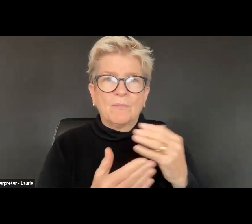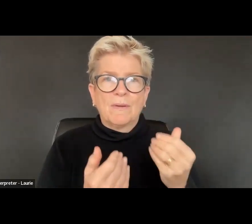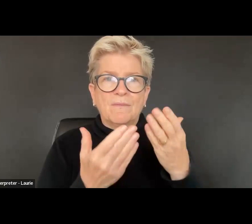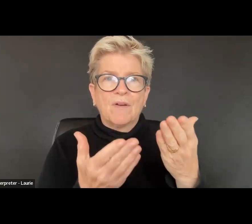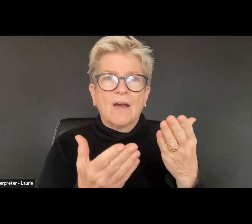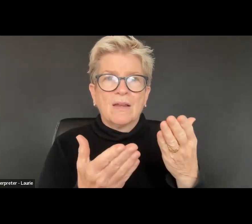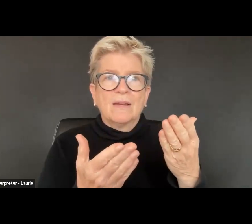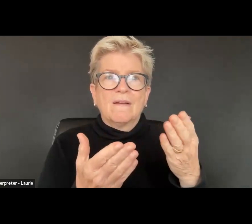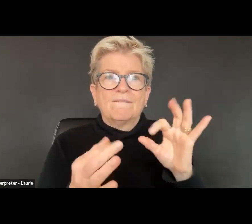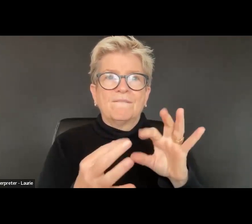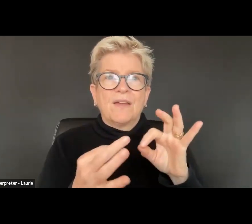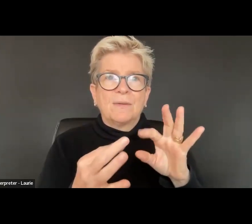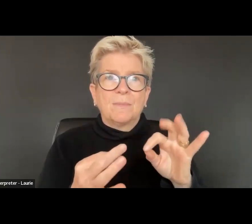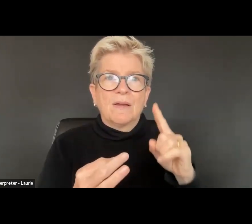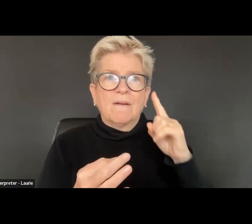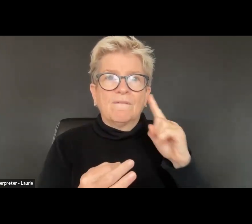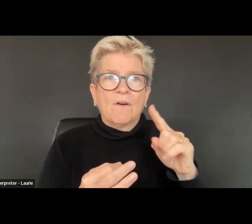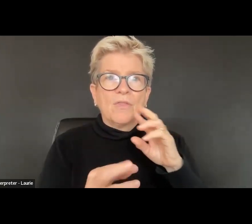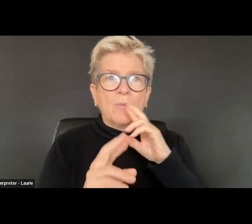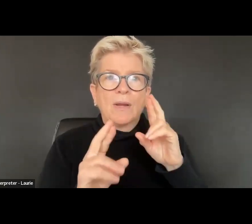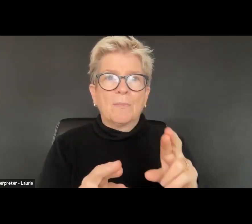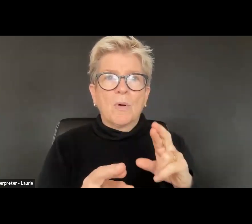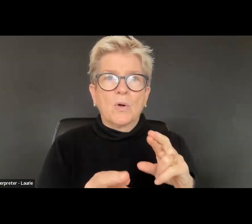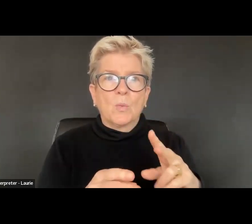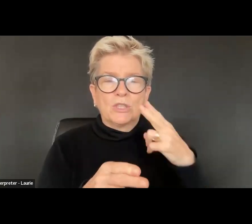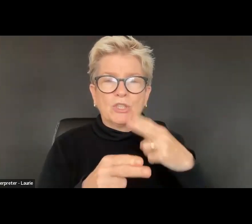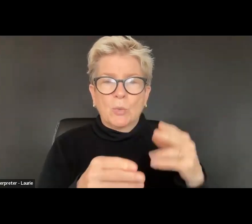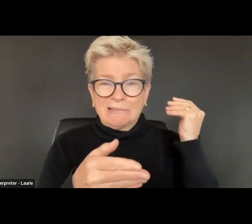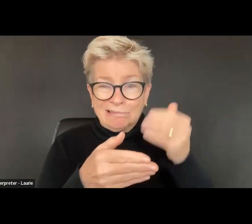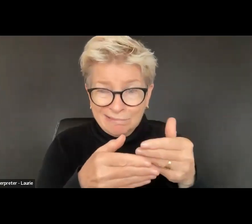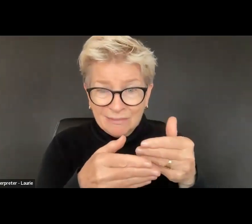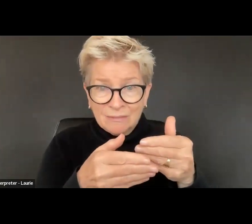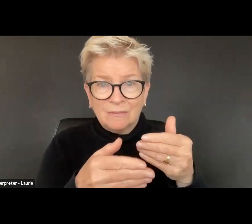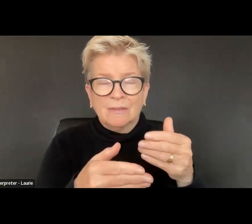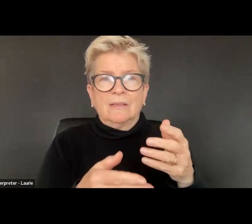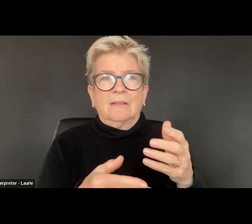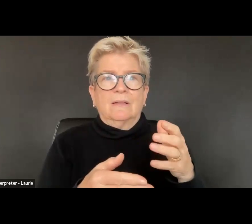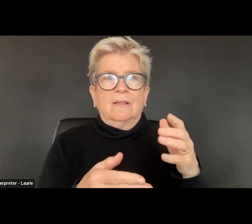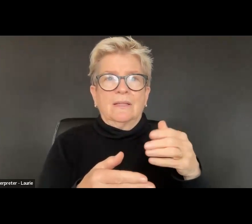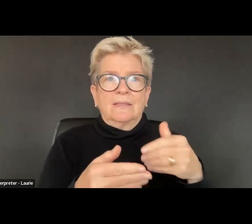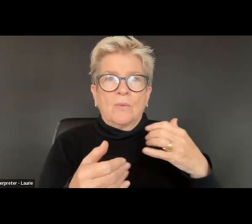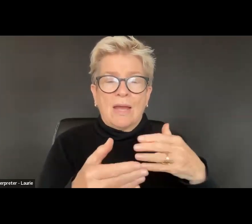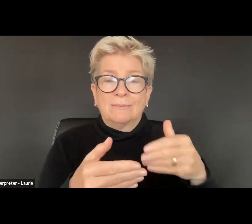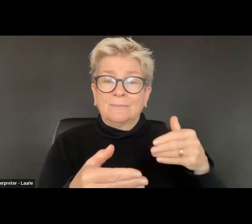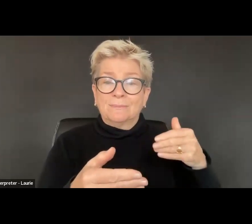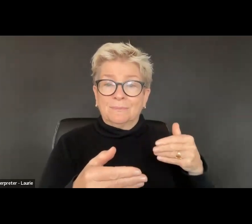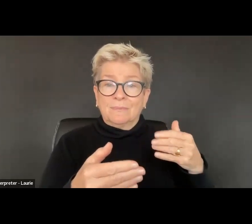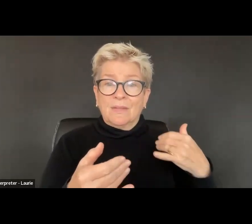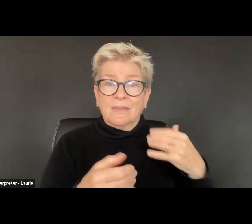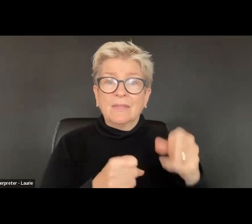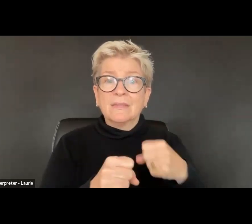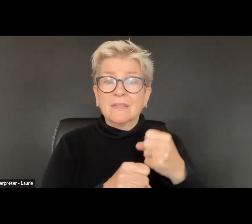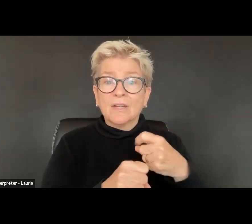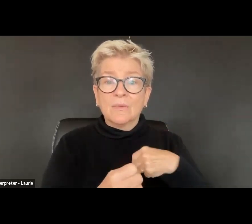felt very compressed and short. And so this year,